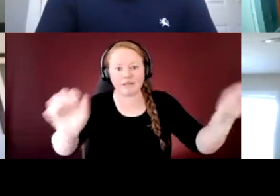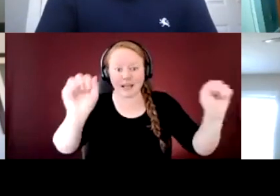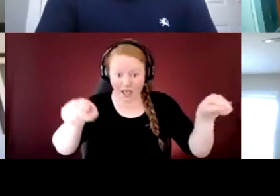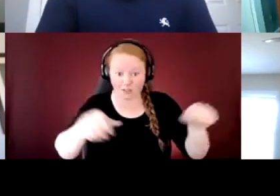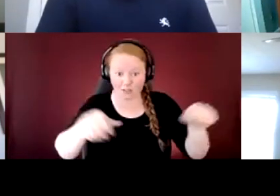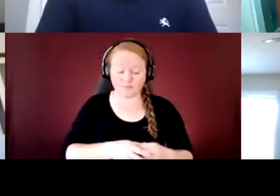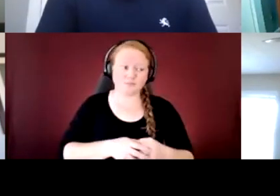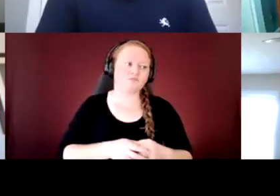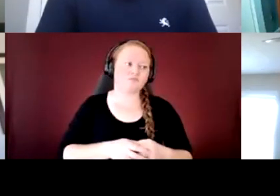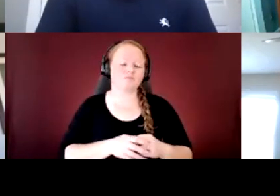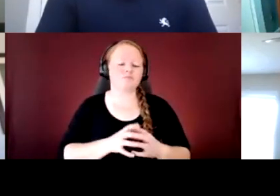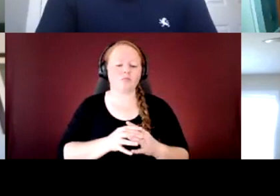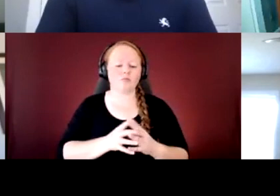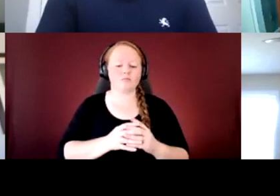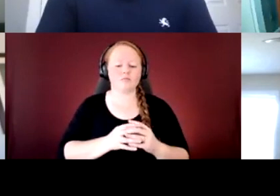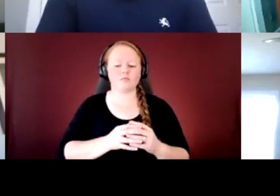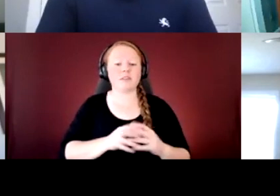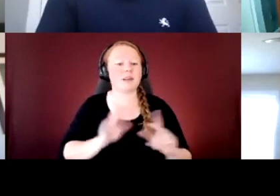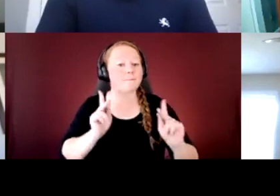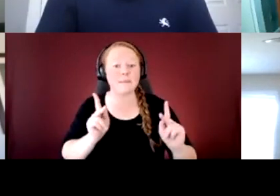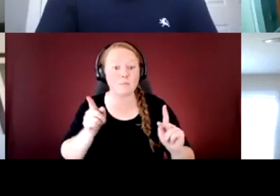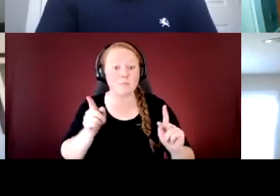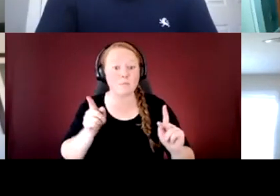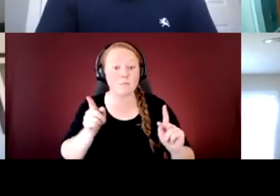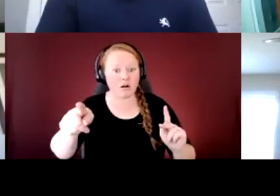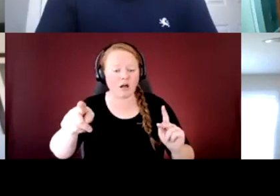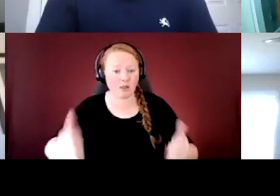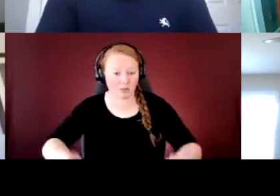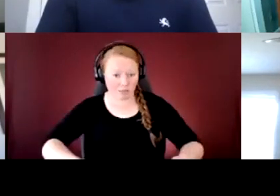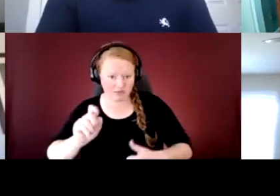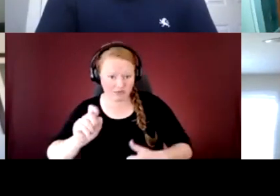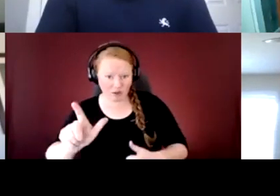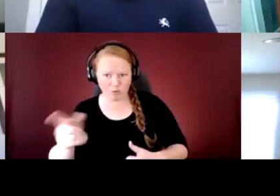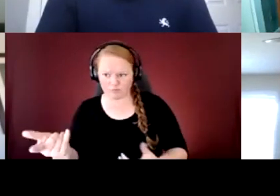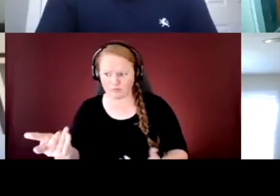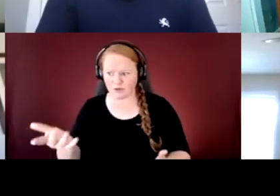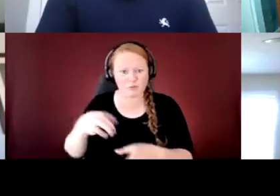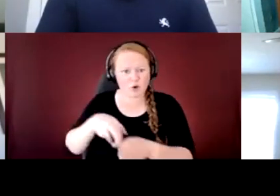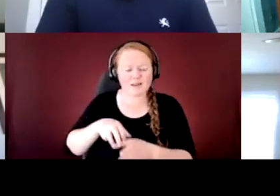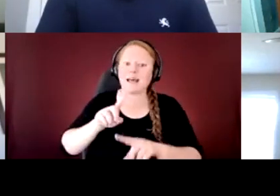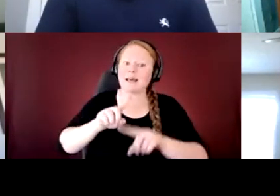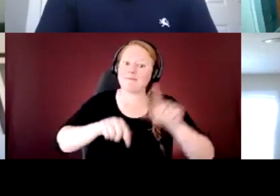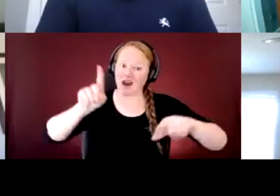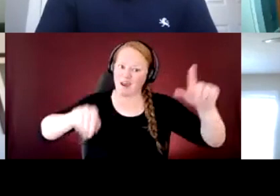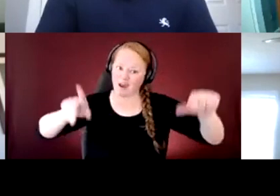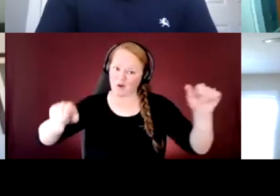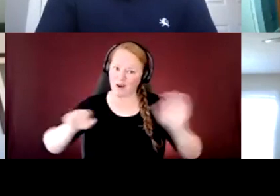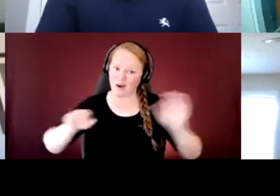of the residents who have registered to participate, they come from a wide variety of backgrounds, some with qualitative